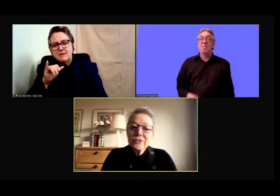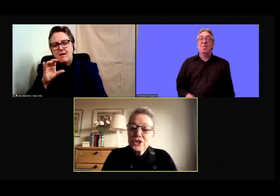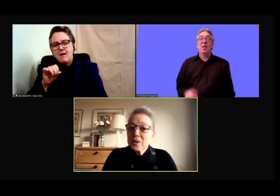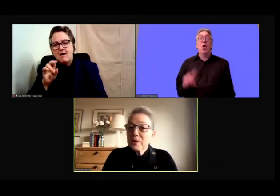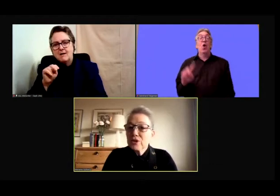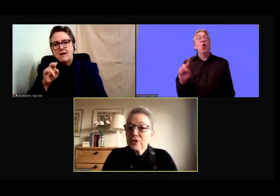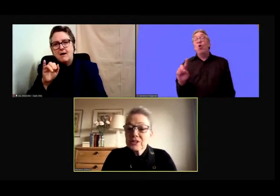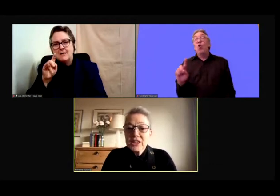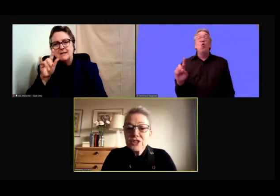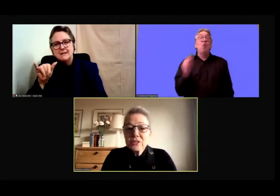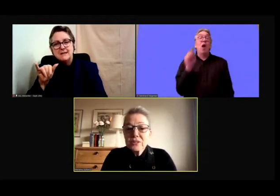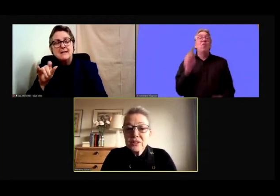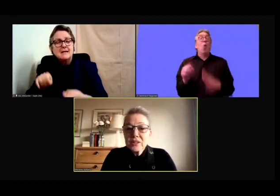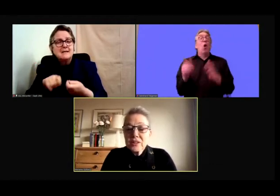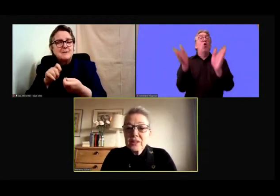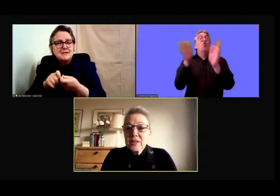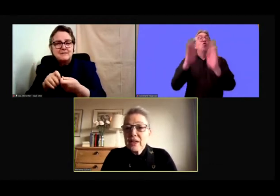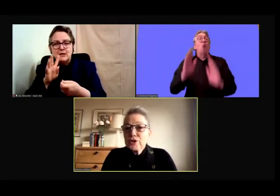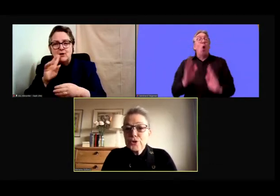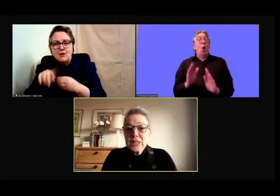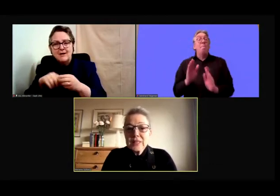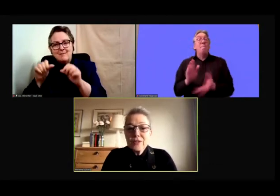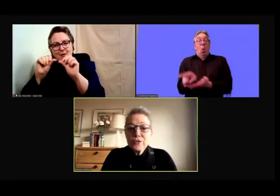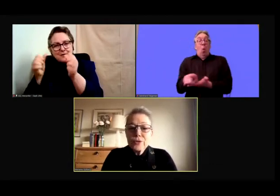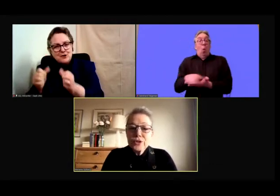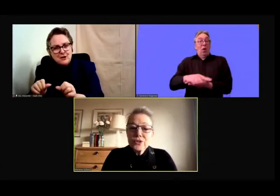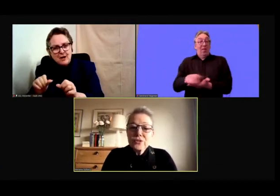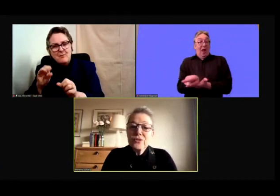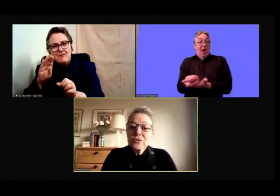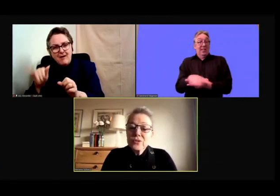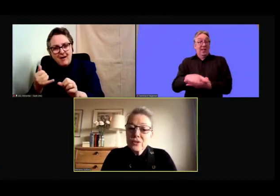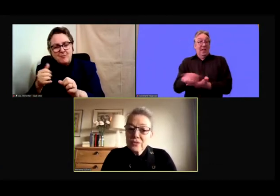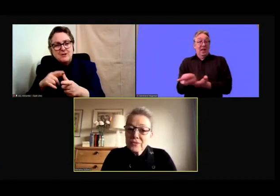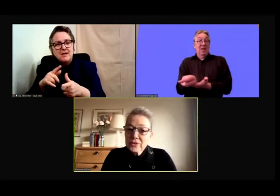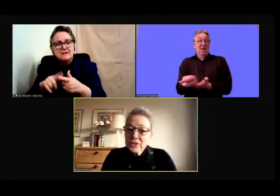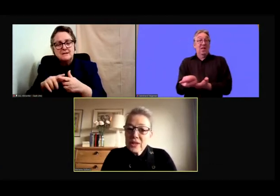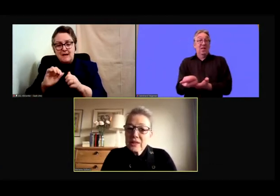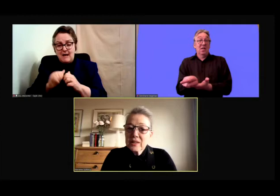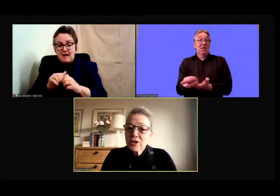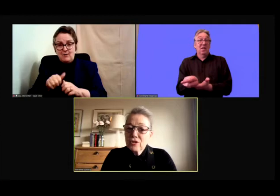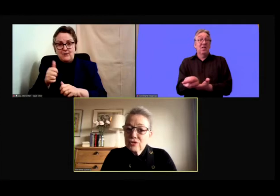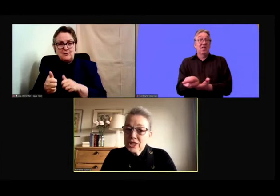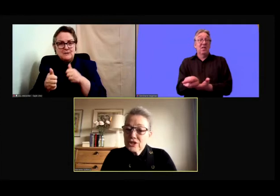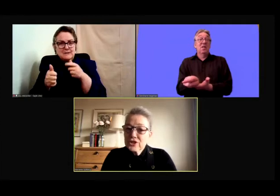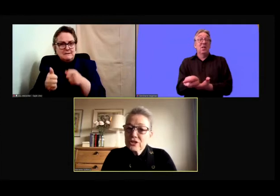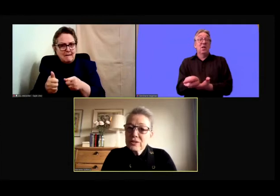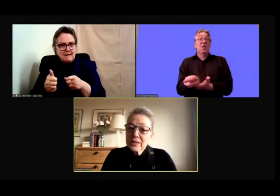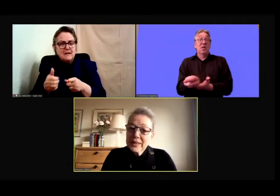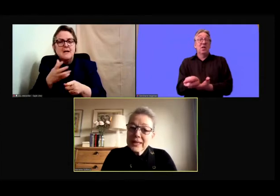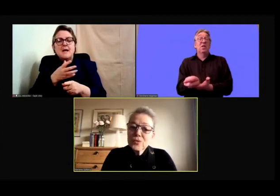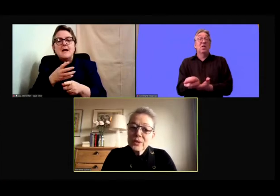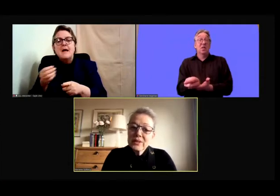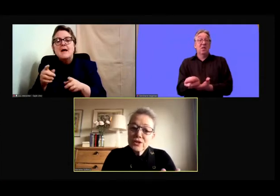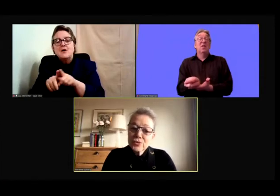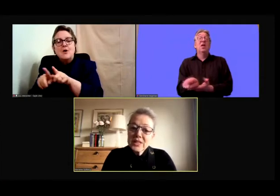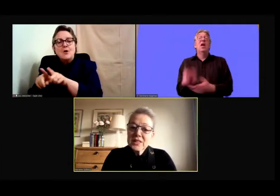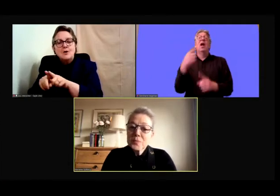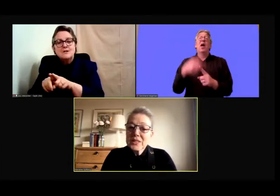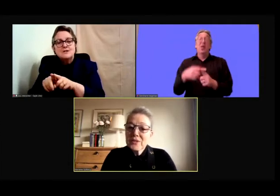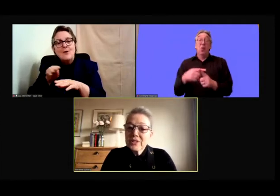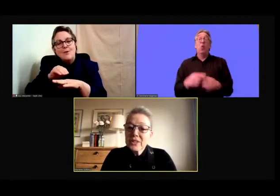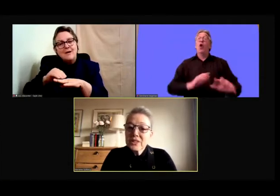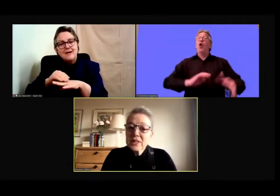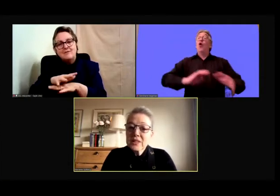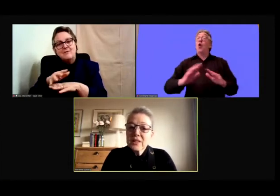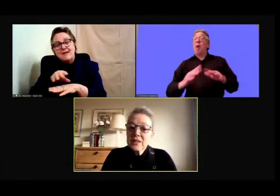domain of shape and orientation. And you see an influence of sign on gesture, again with